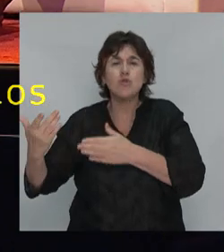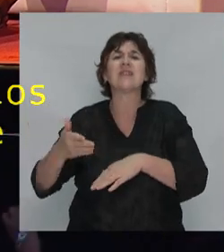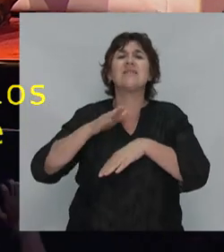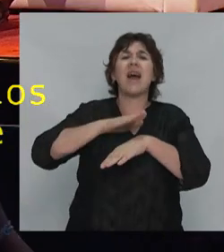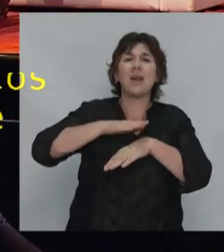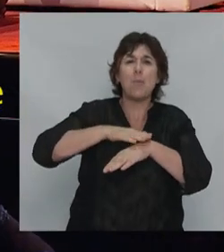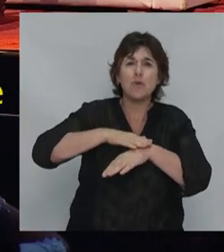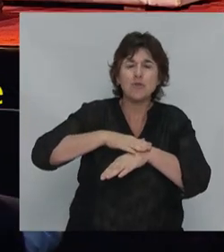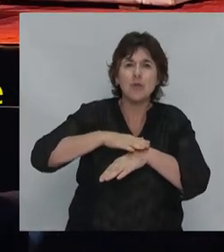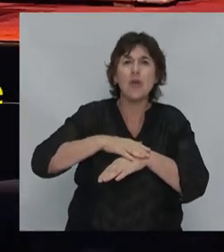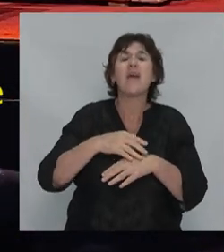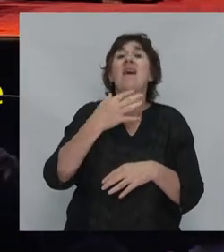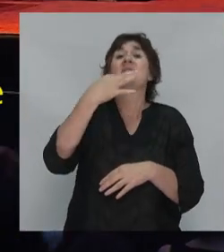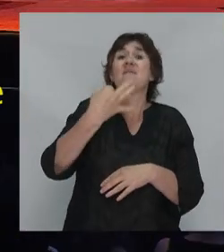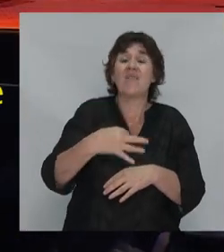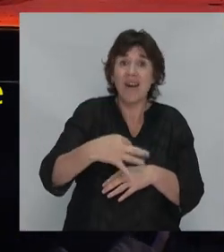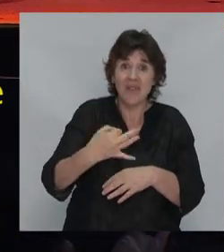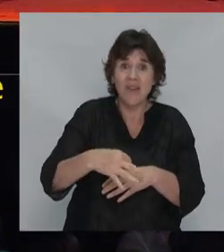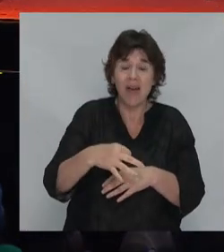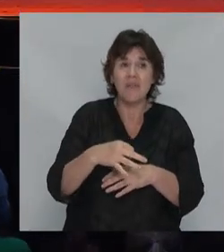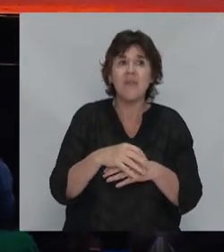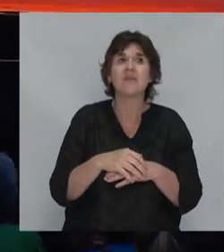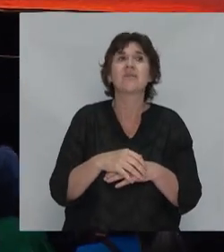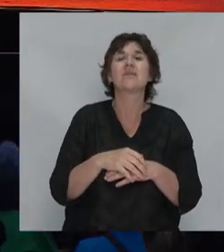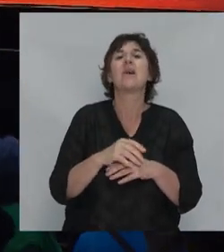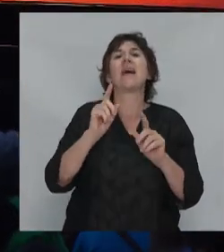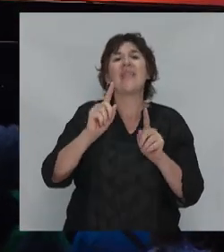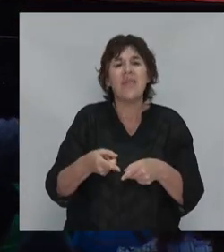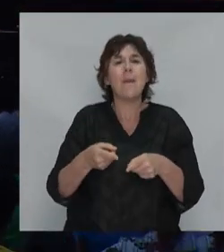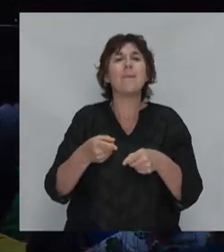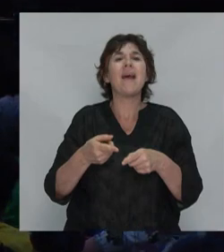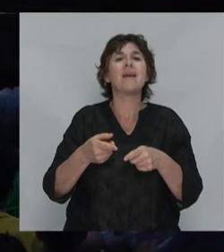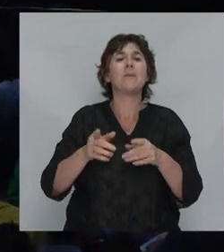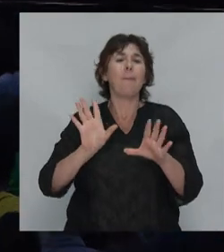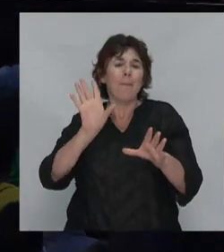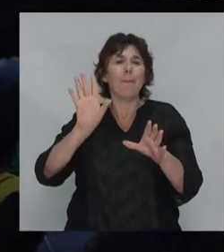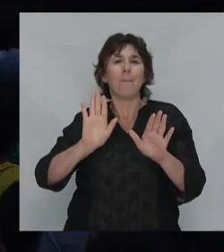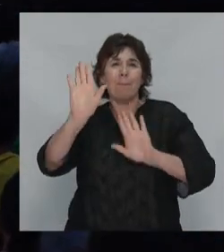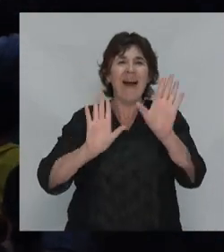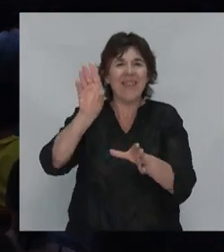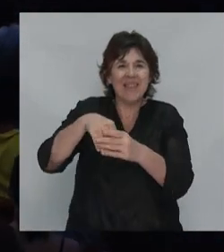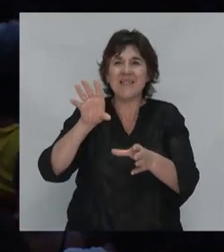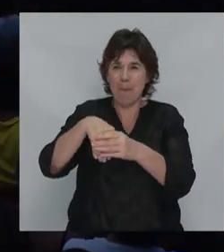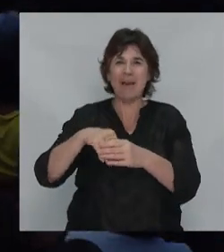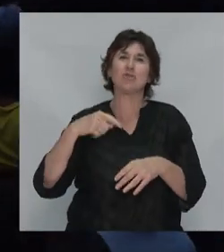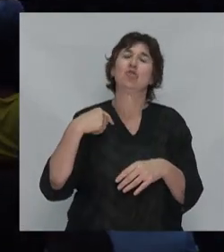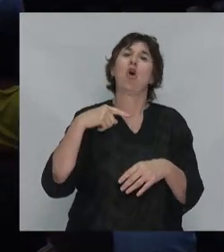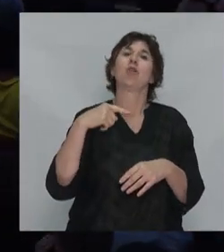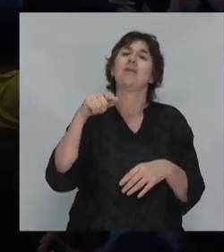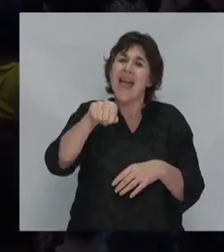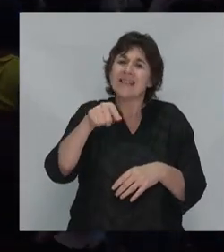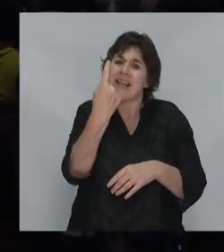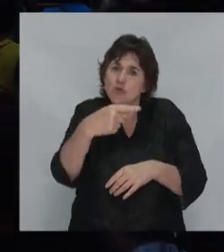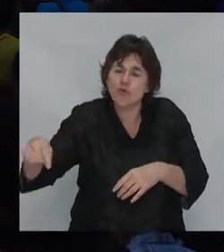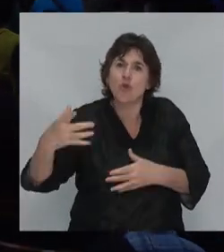and participation, must be taken back. I think this is the struggle that we're all involved in. And